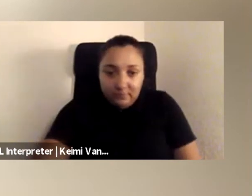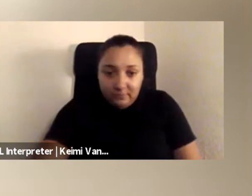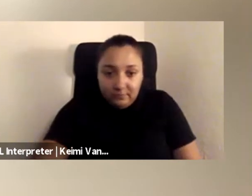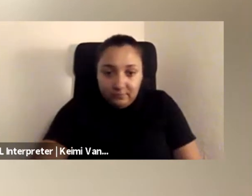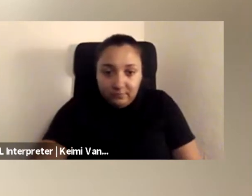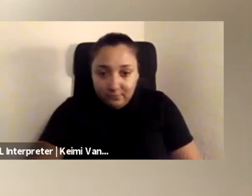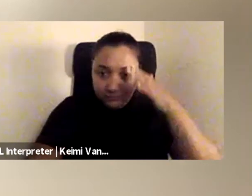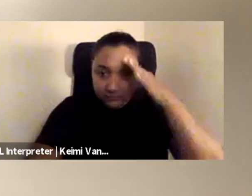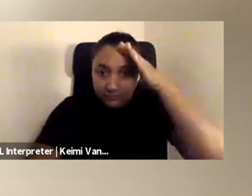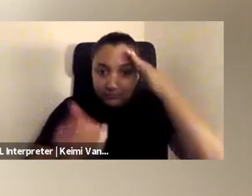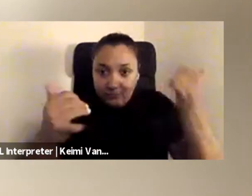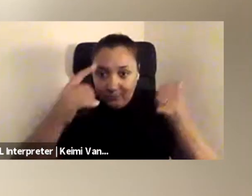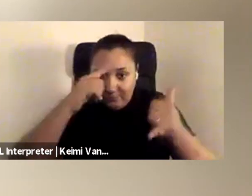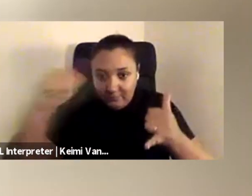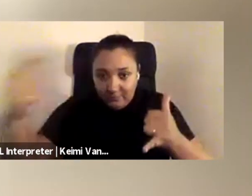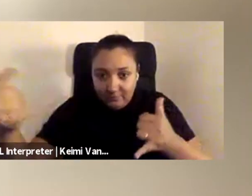I'll pass things off to Mario.